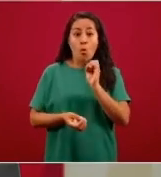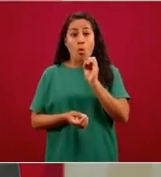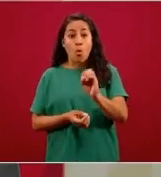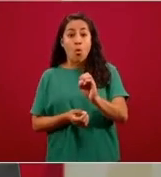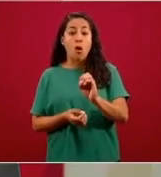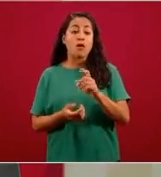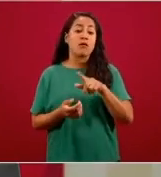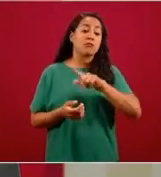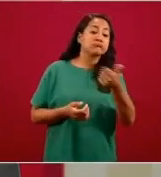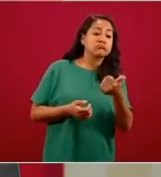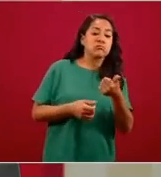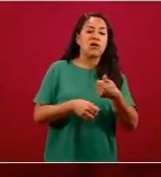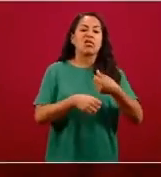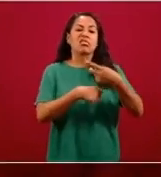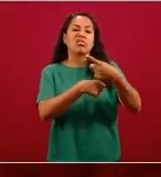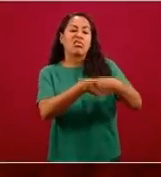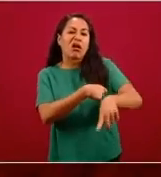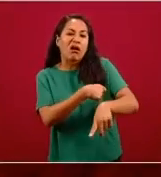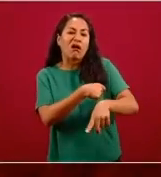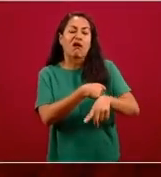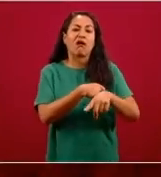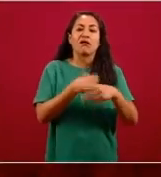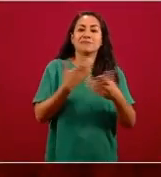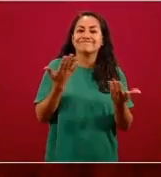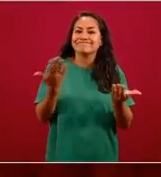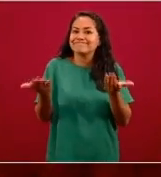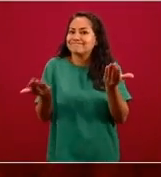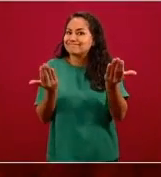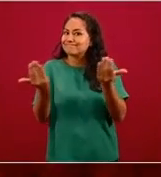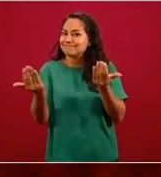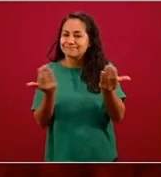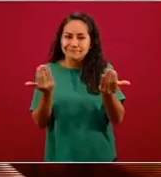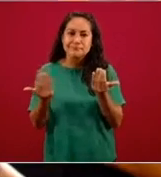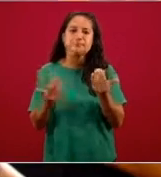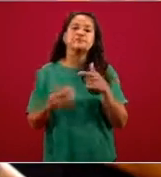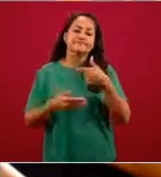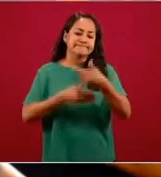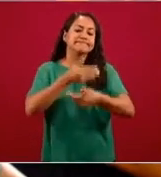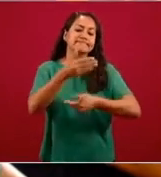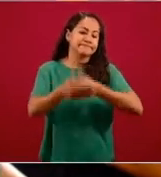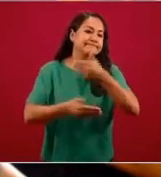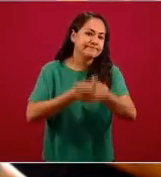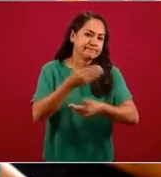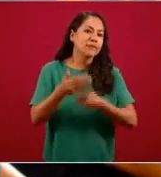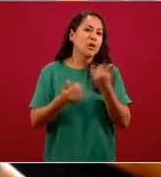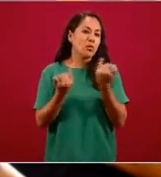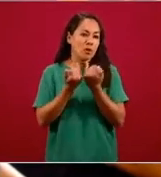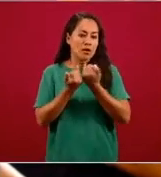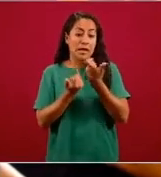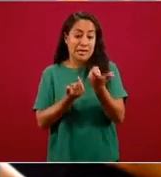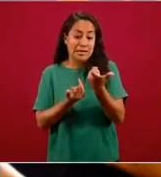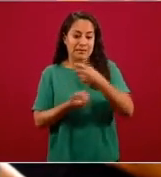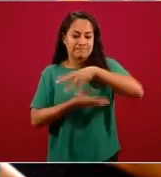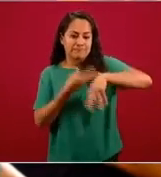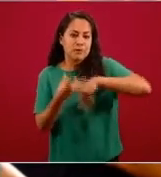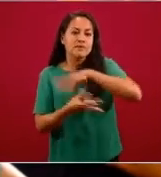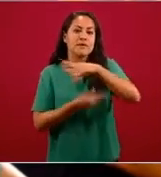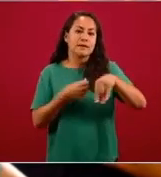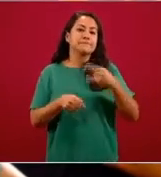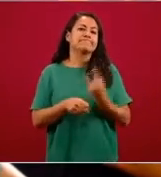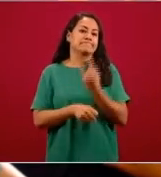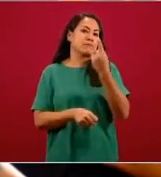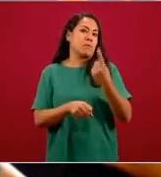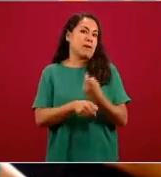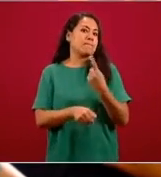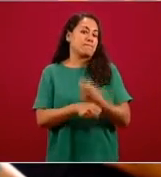into play in terms of the damage to the economy and how we can kind of look at those as opportunities in the future. I'm really